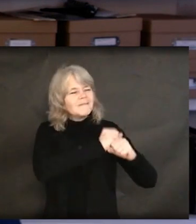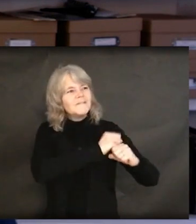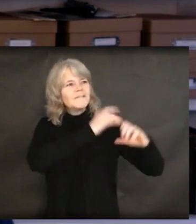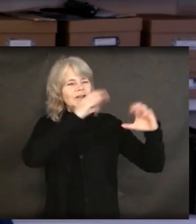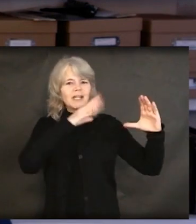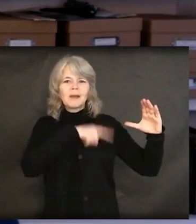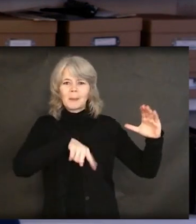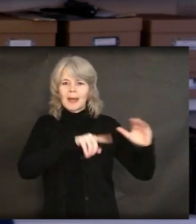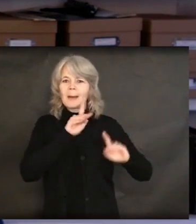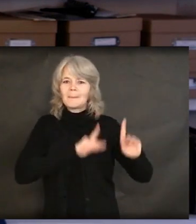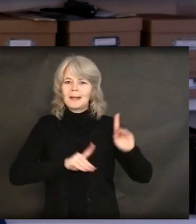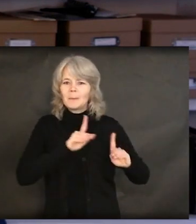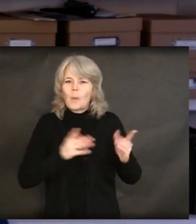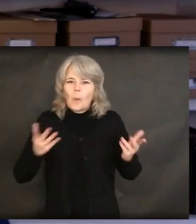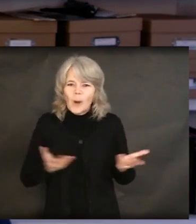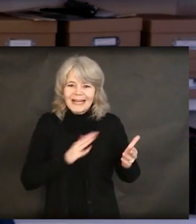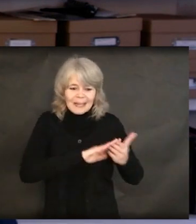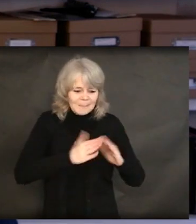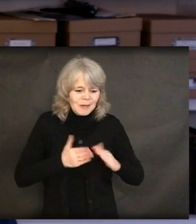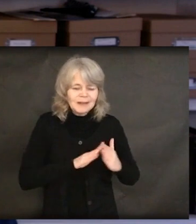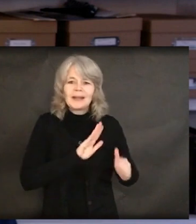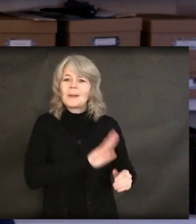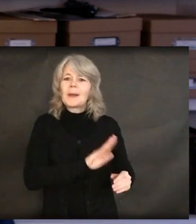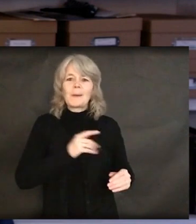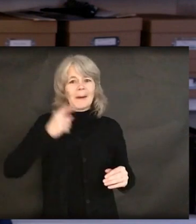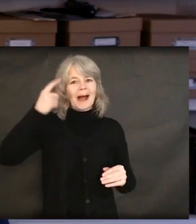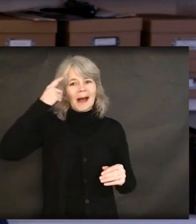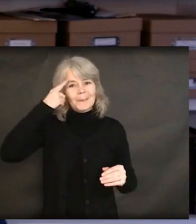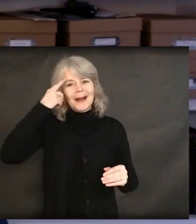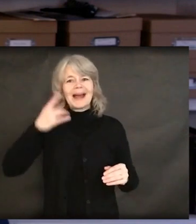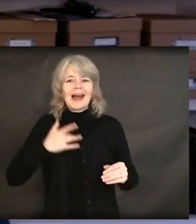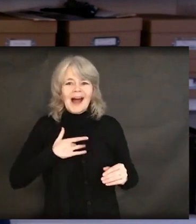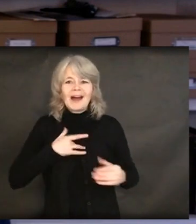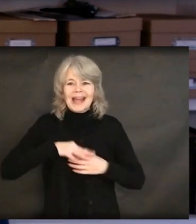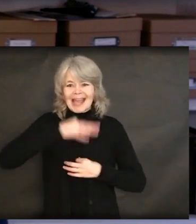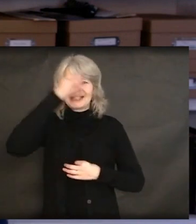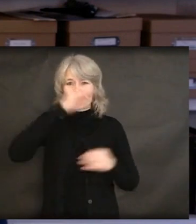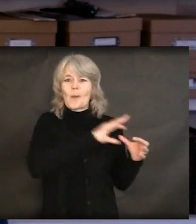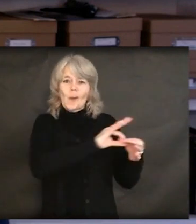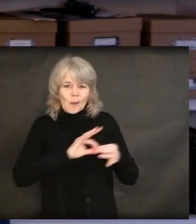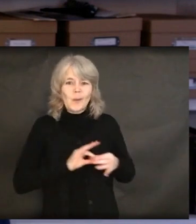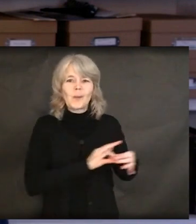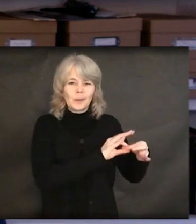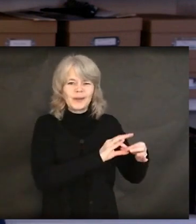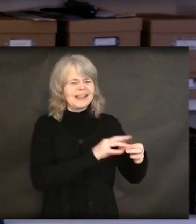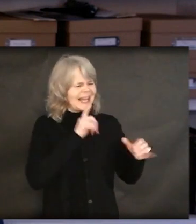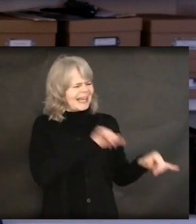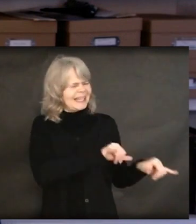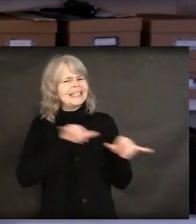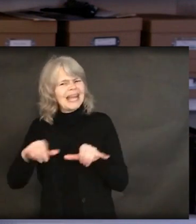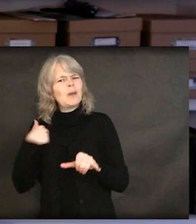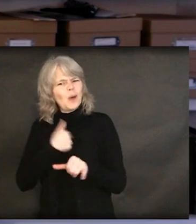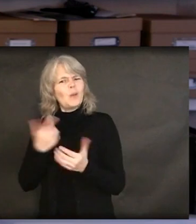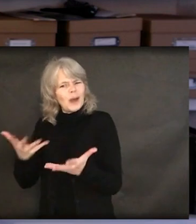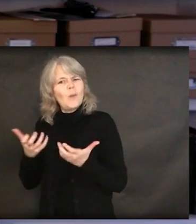this is a community of one heart and soul. Doesn't that sound like what we yearn for when we gather for worship